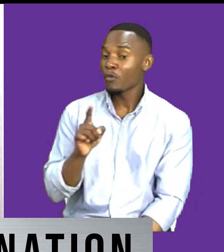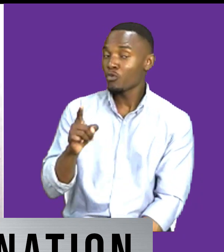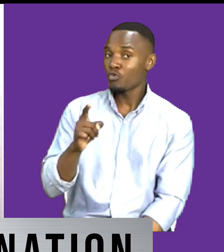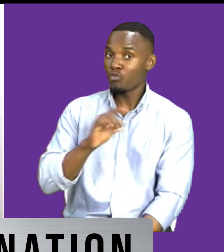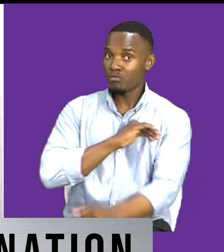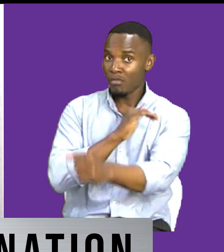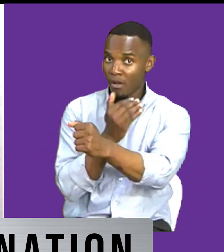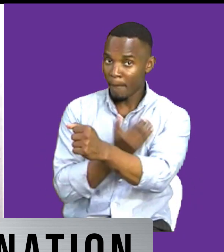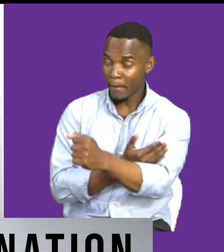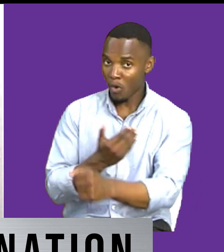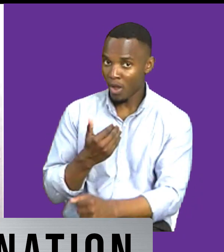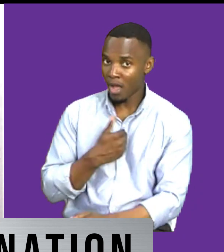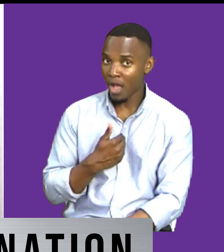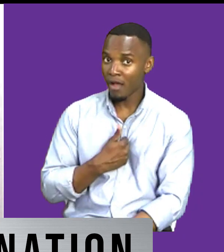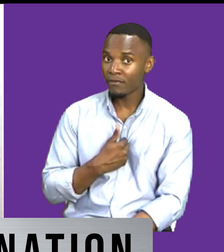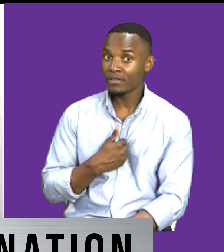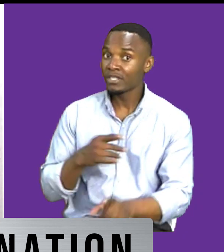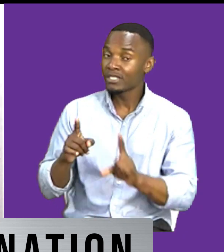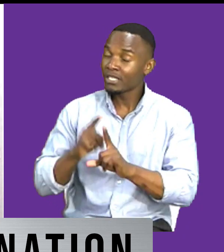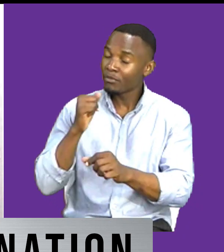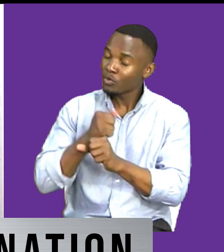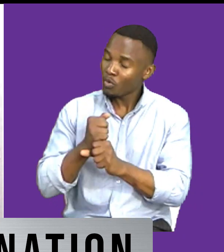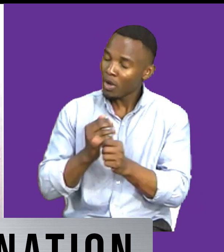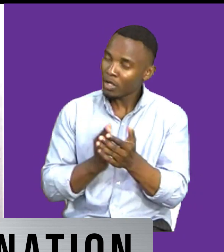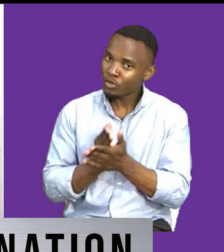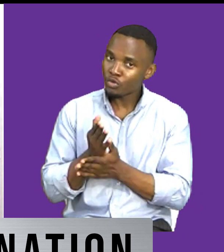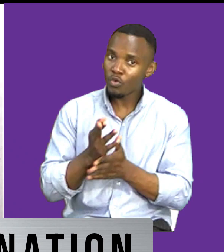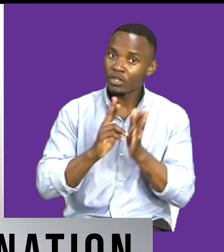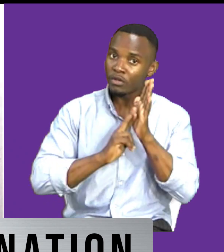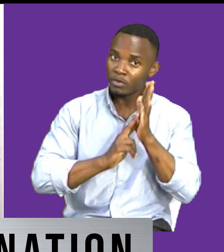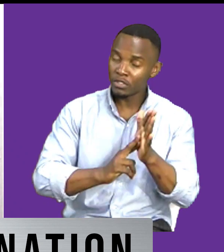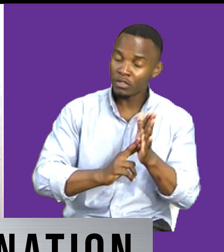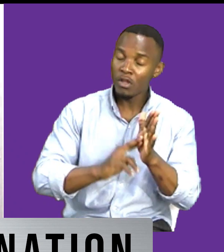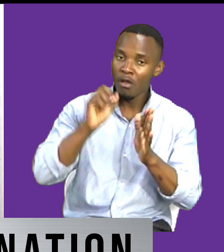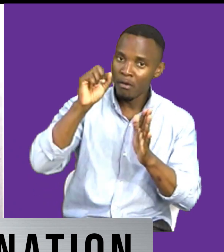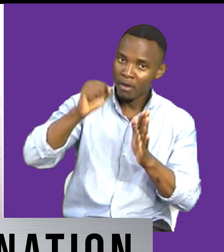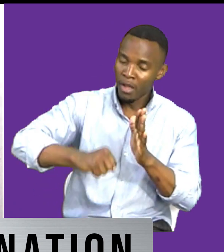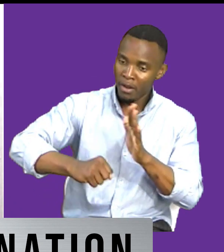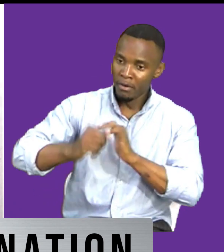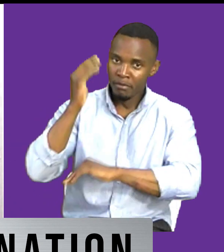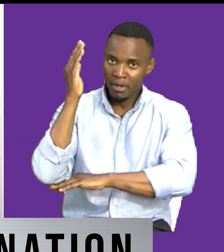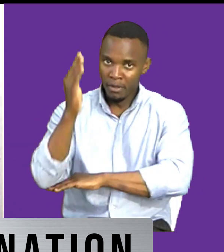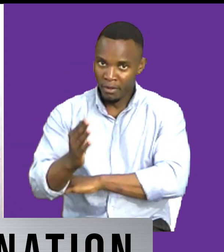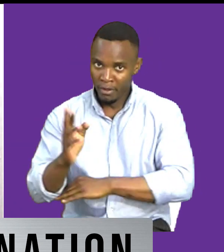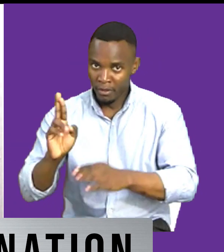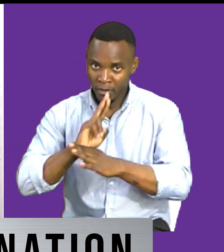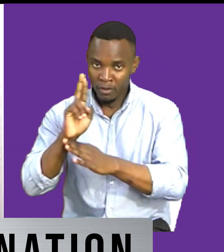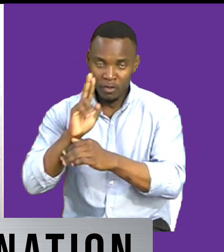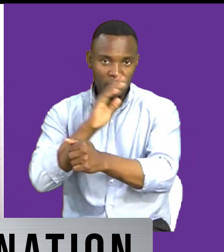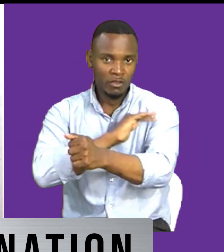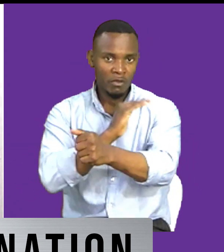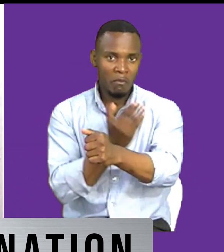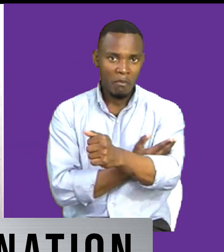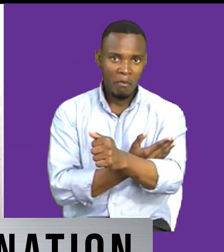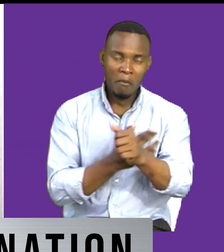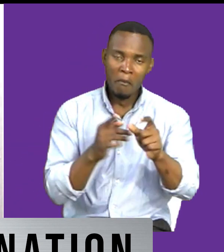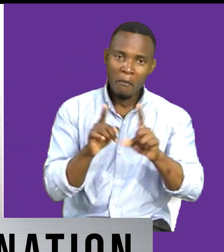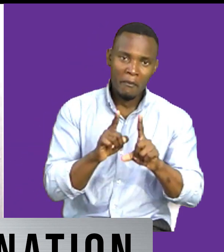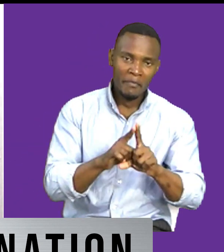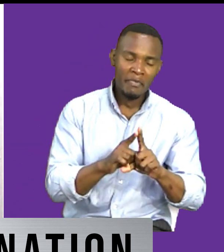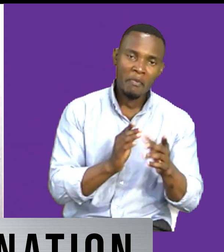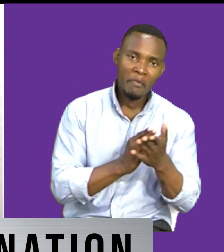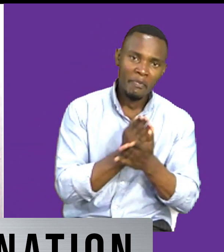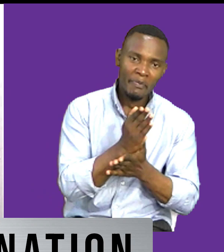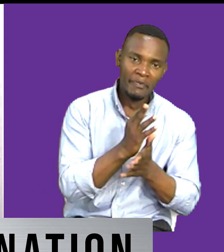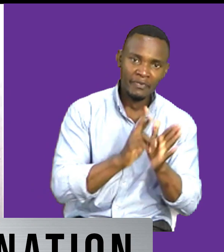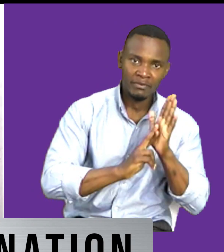power and you work through representation, you can do it directly or indirectly. Yes, and remember directly came first, eh? Okay.